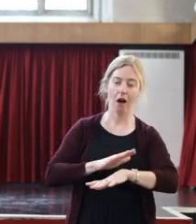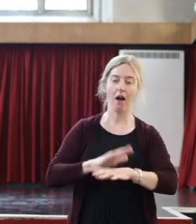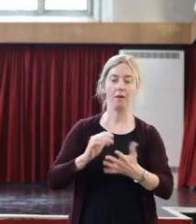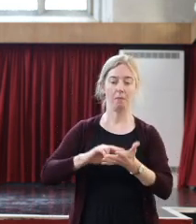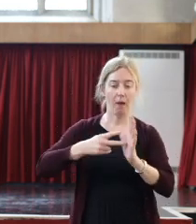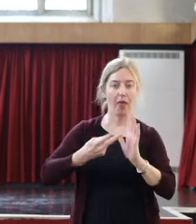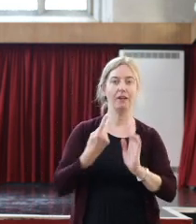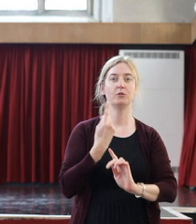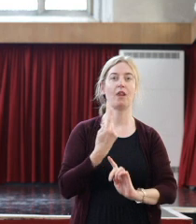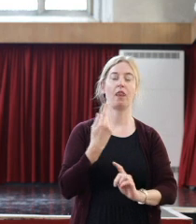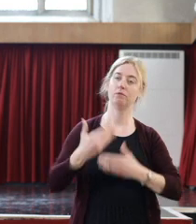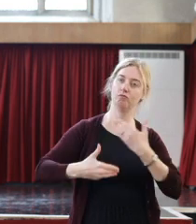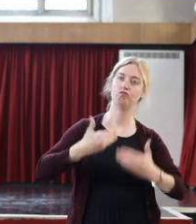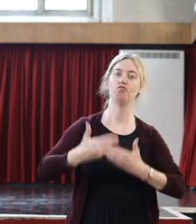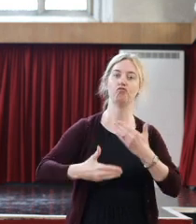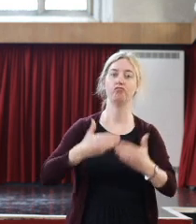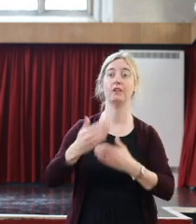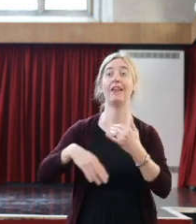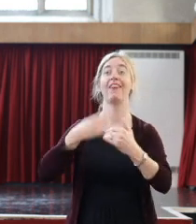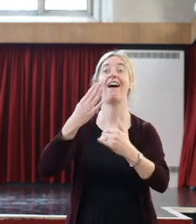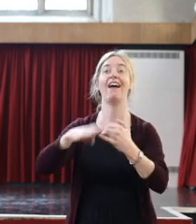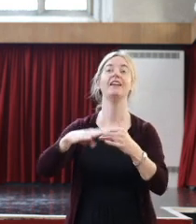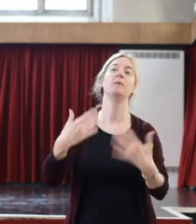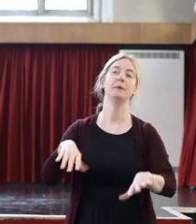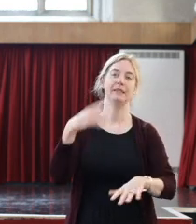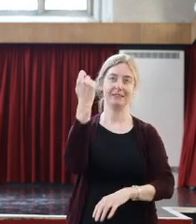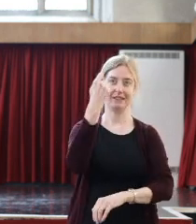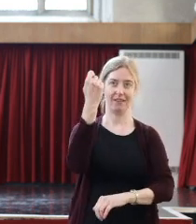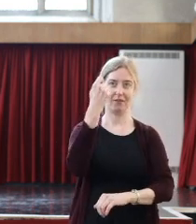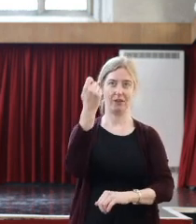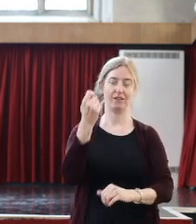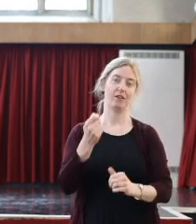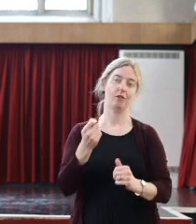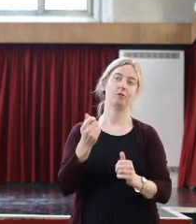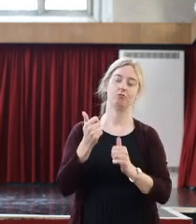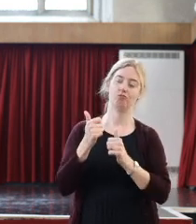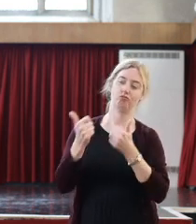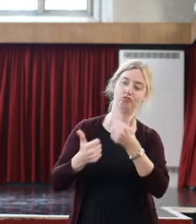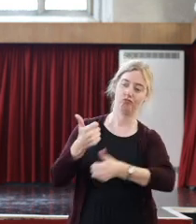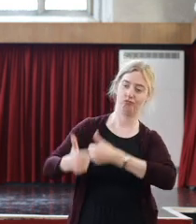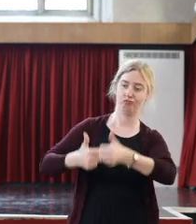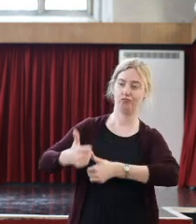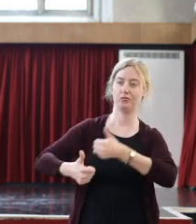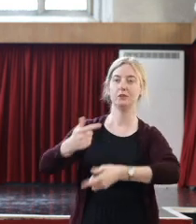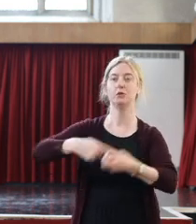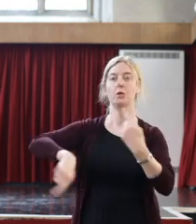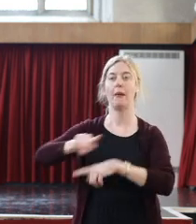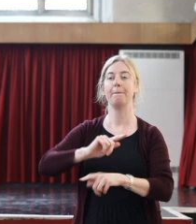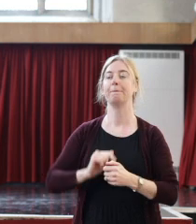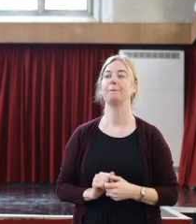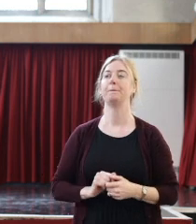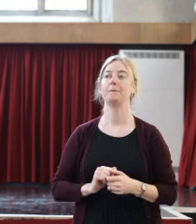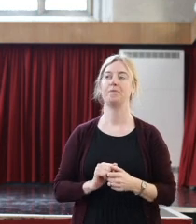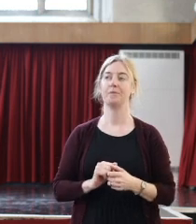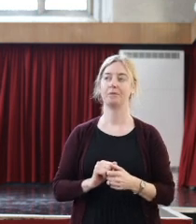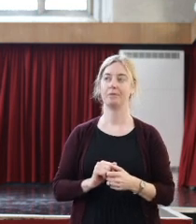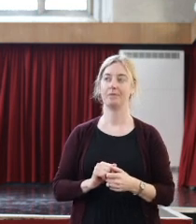good. So I think that the benefits have been huge for them. And I'd like to think that this will be